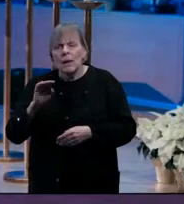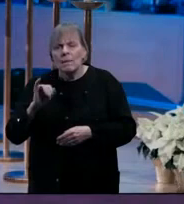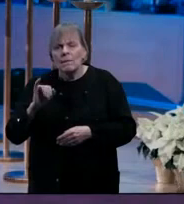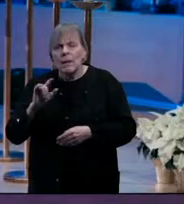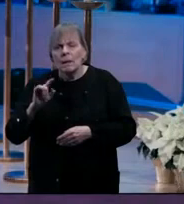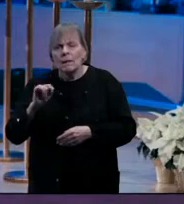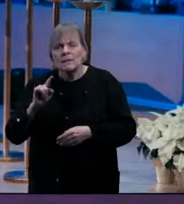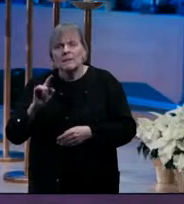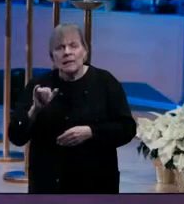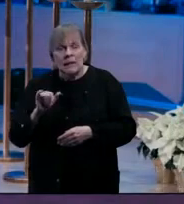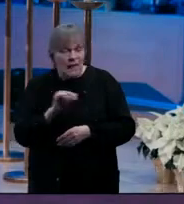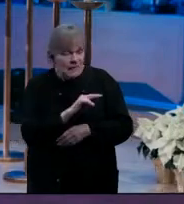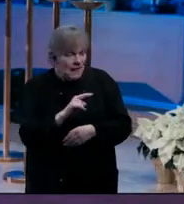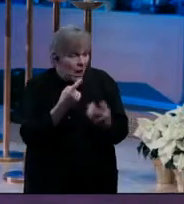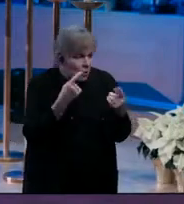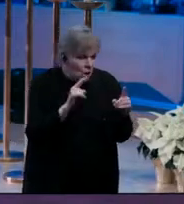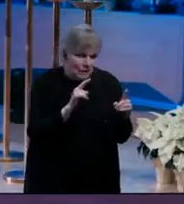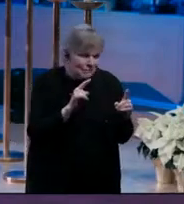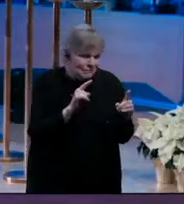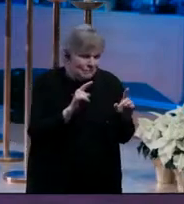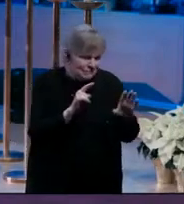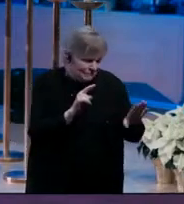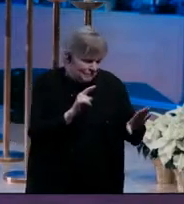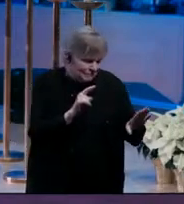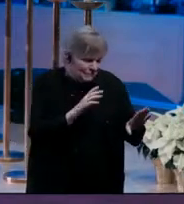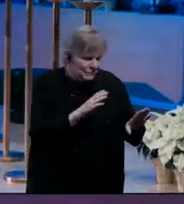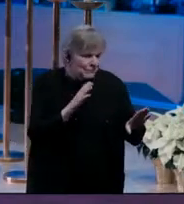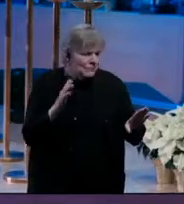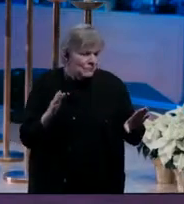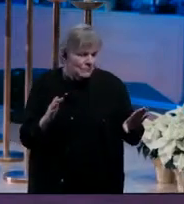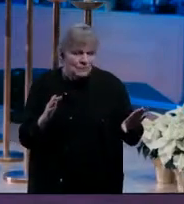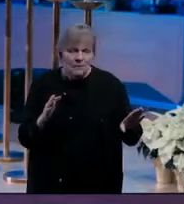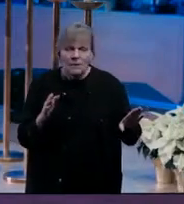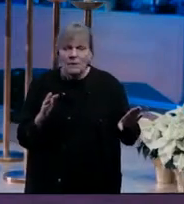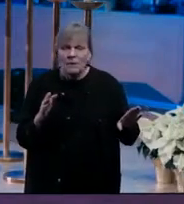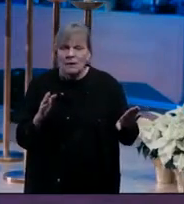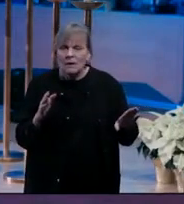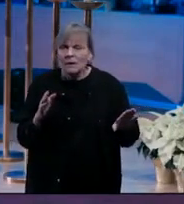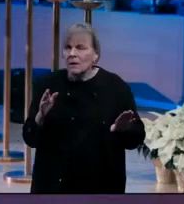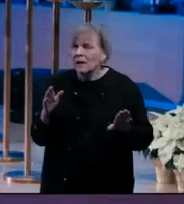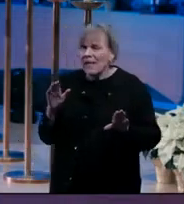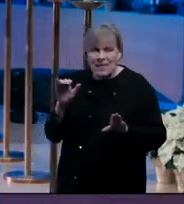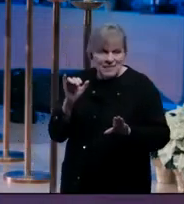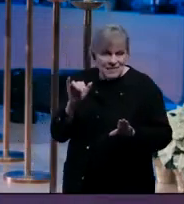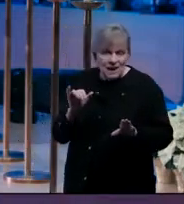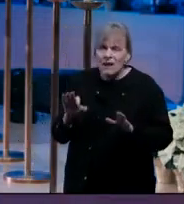that says those things aren't working, but I can find them. I can find them in Jesus.